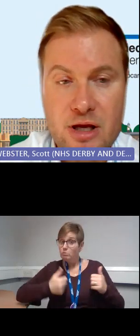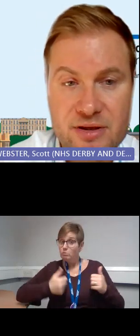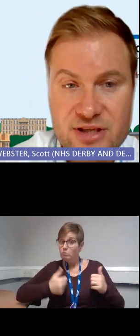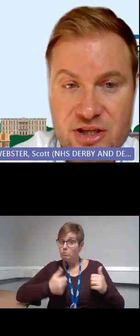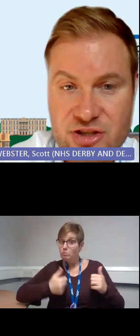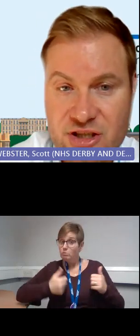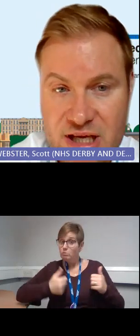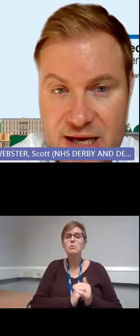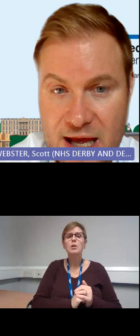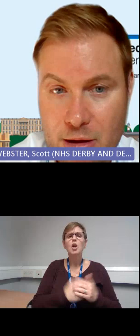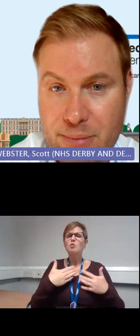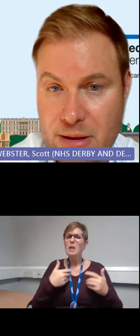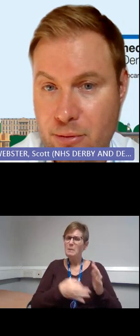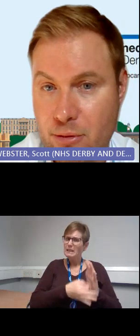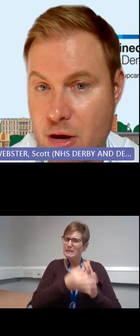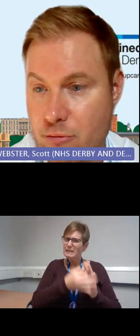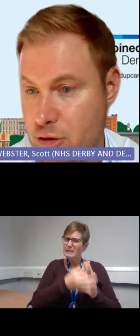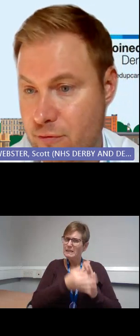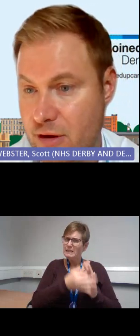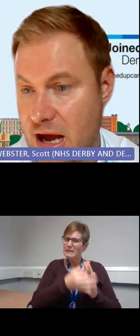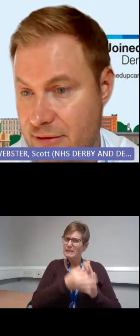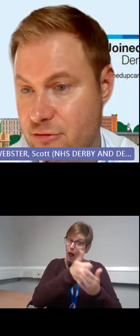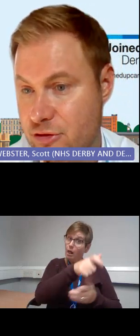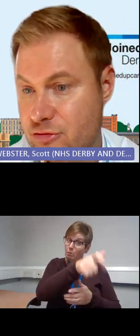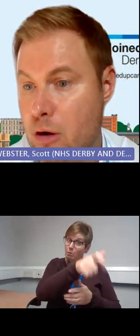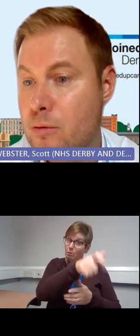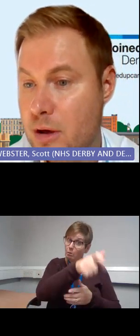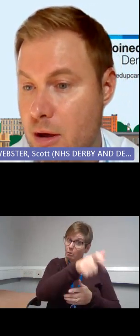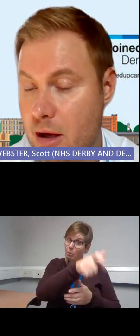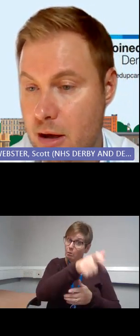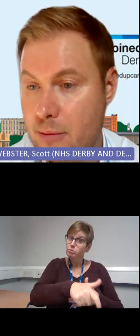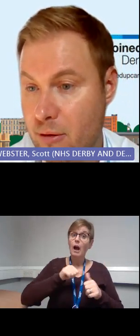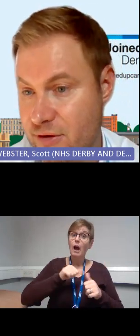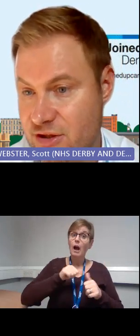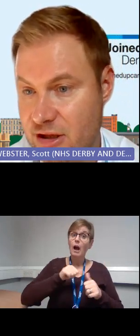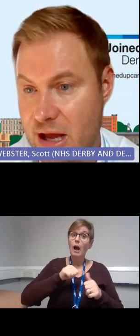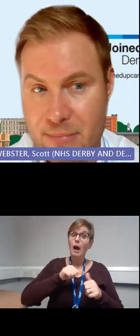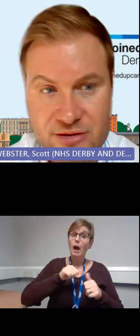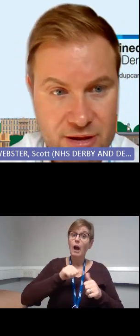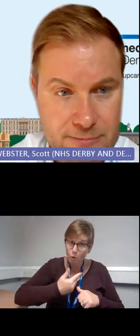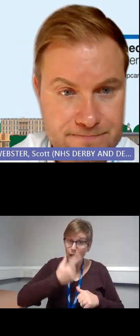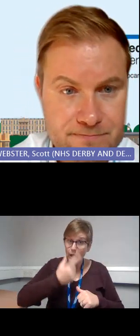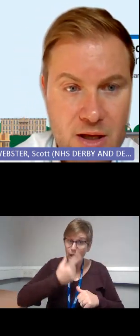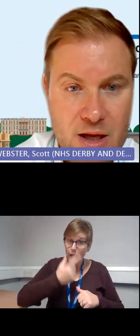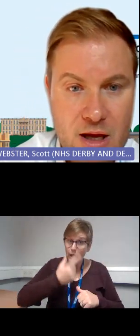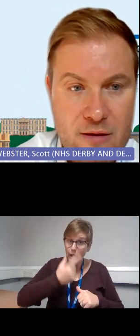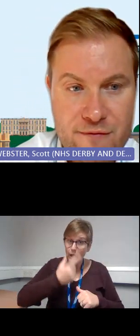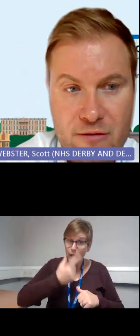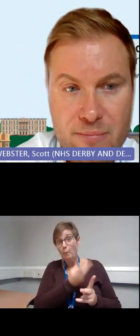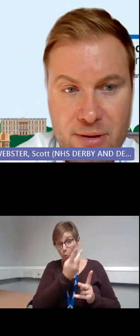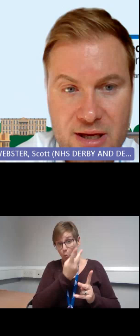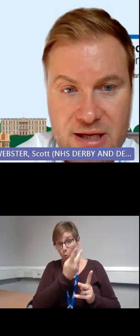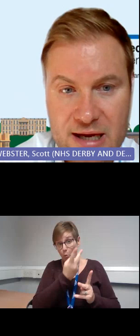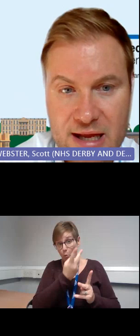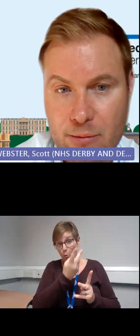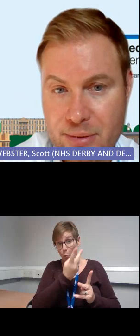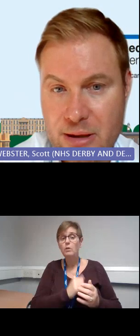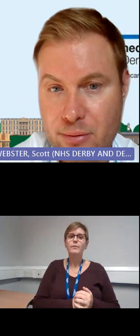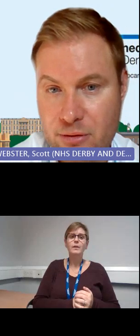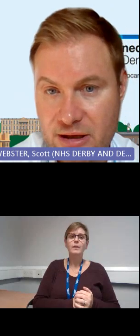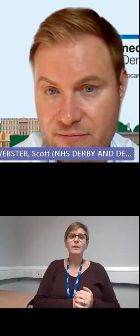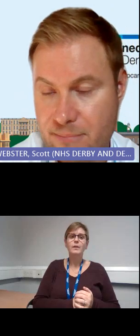So rehabilitation can help people recover after a stroke, both physically and mentally. Therapy